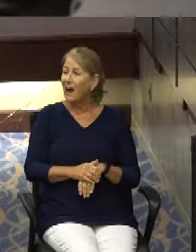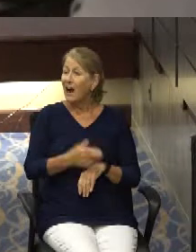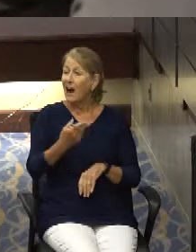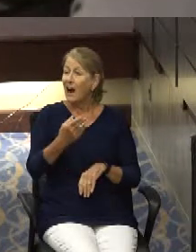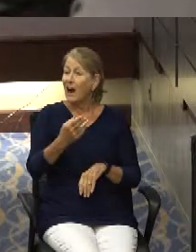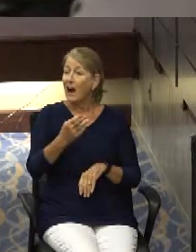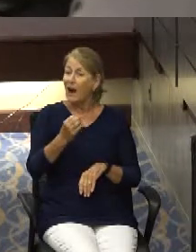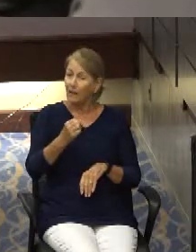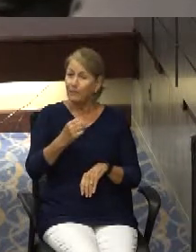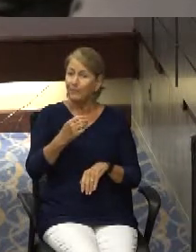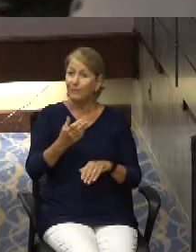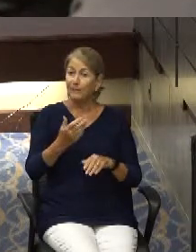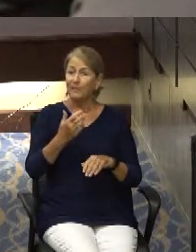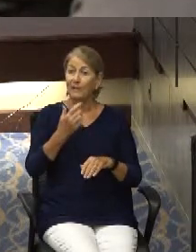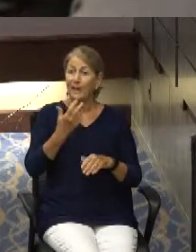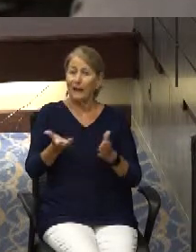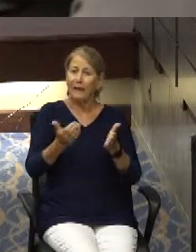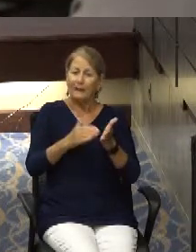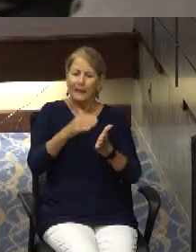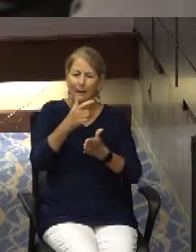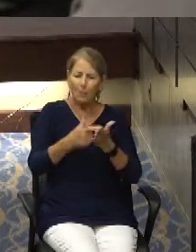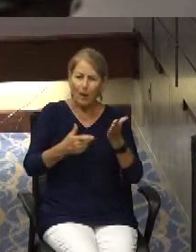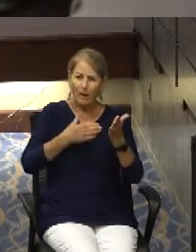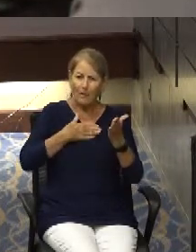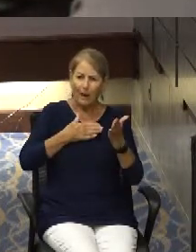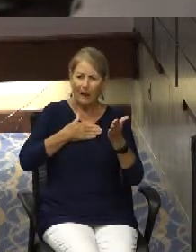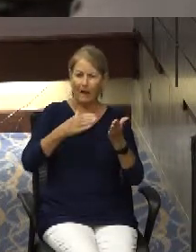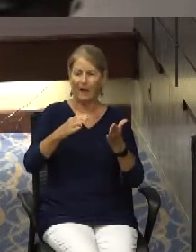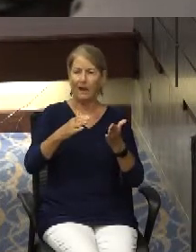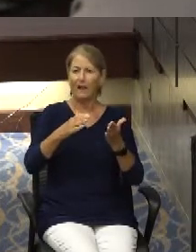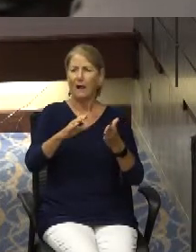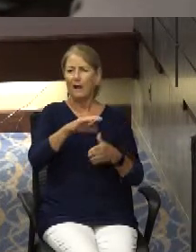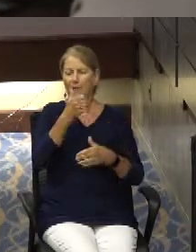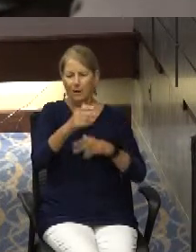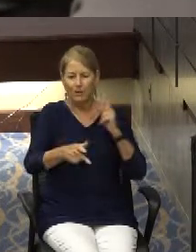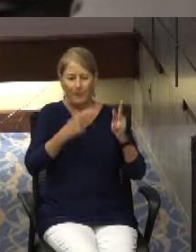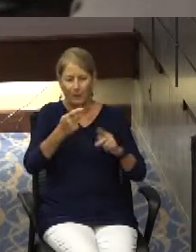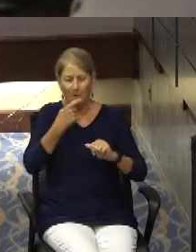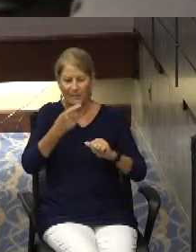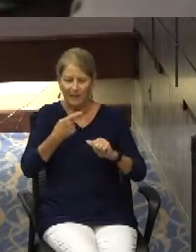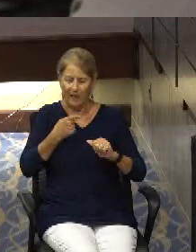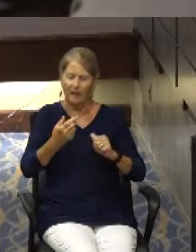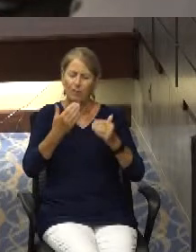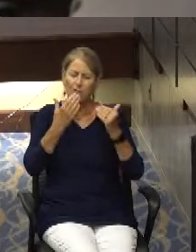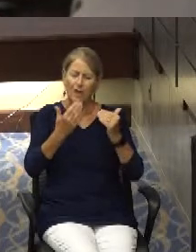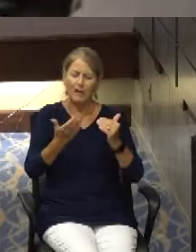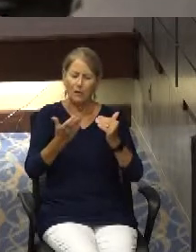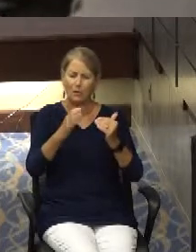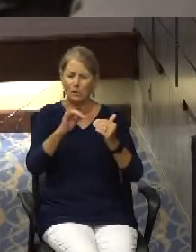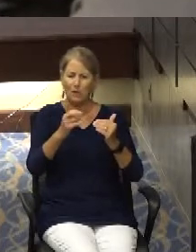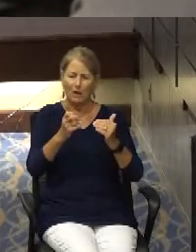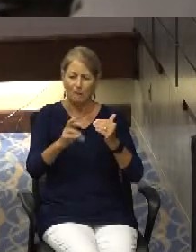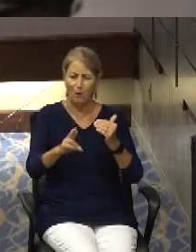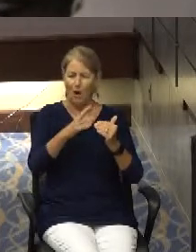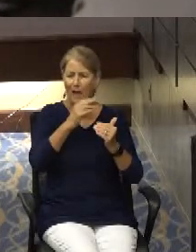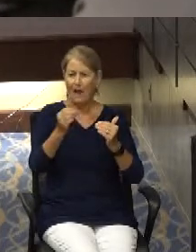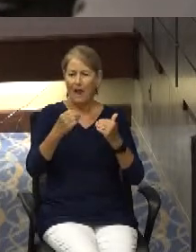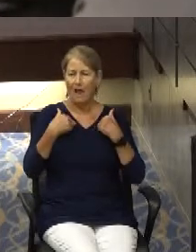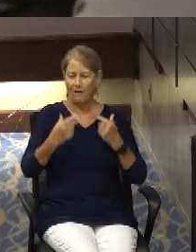I echo what my colleagues are saying. Also, Jennifer, I think you and I have a special place